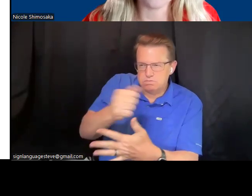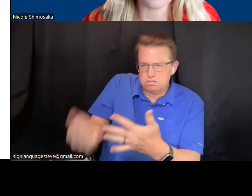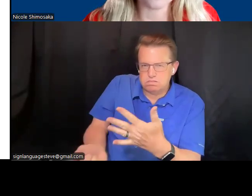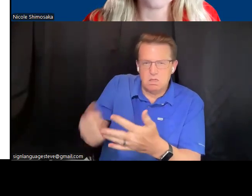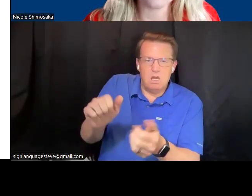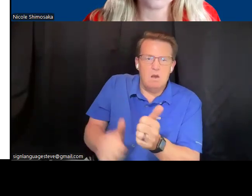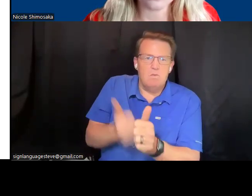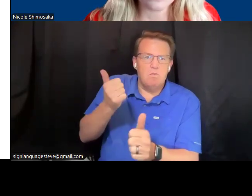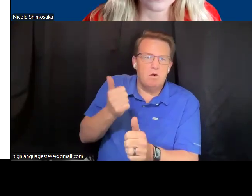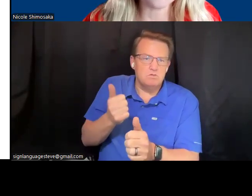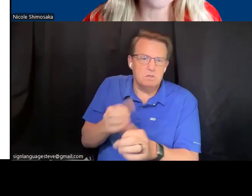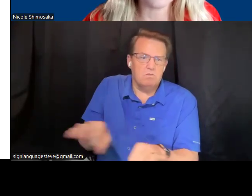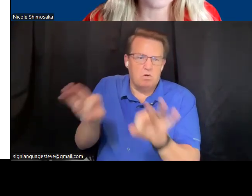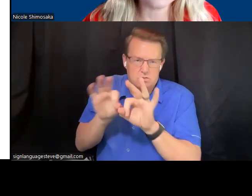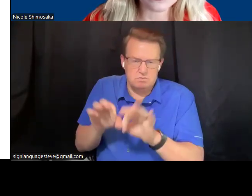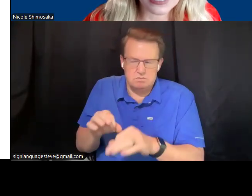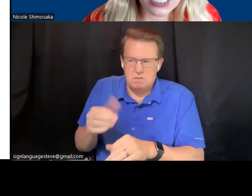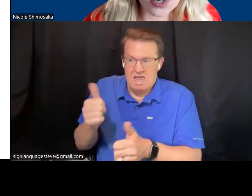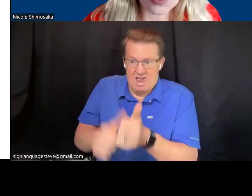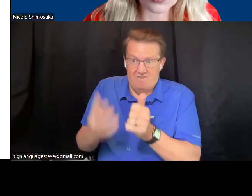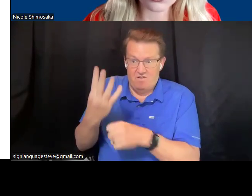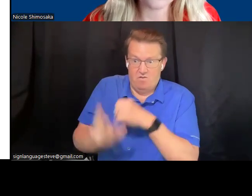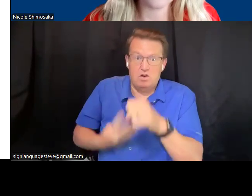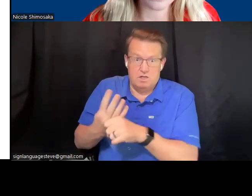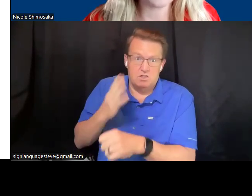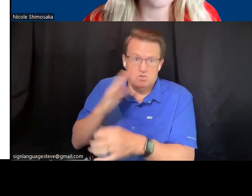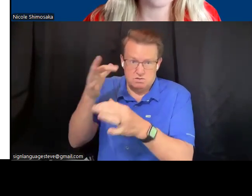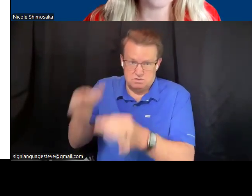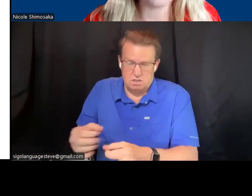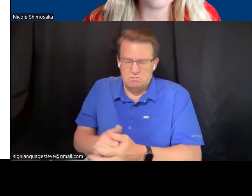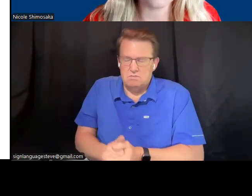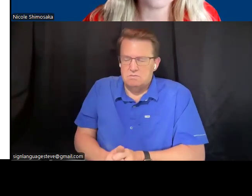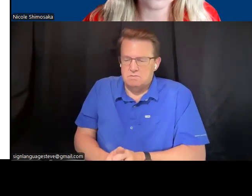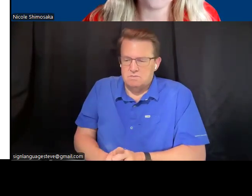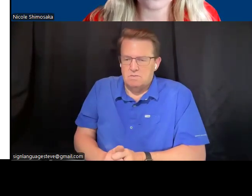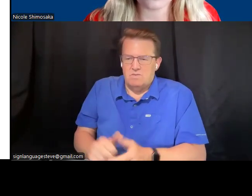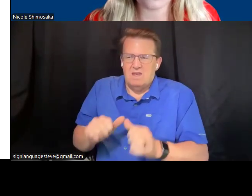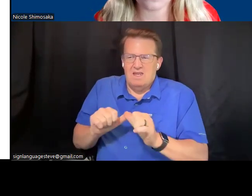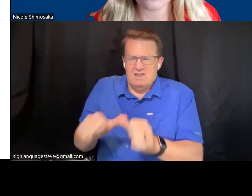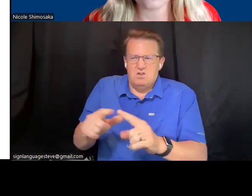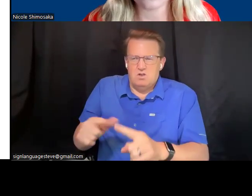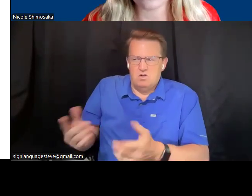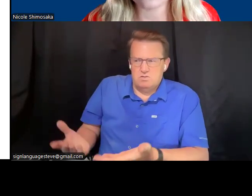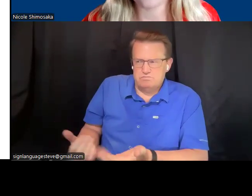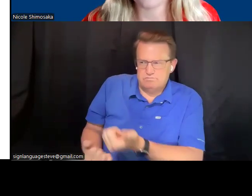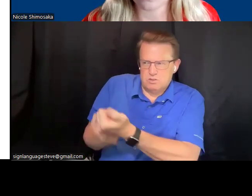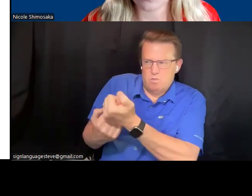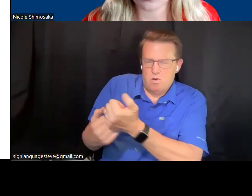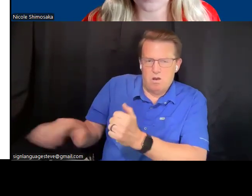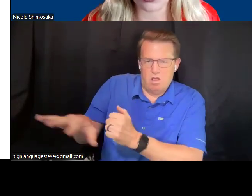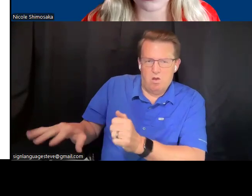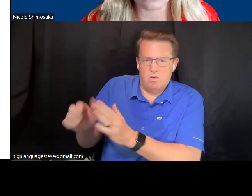4 years. And we want to continue to uplift local leaders to give voices to the needs within